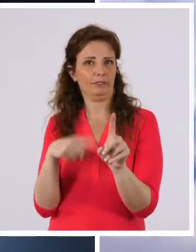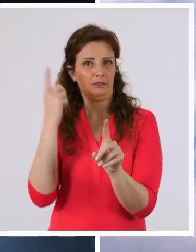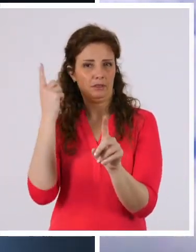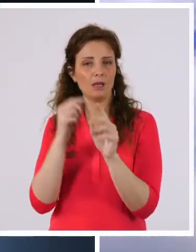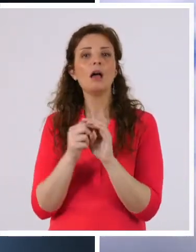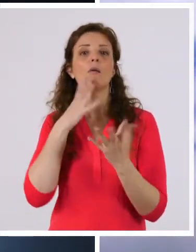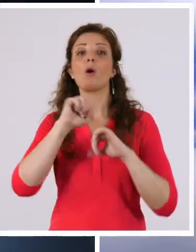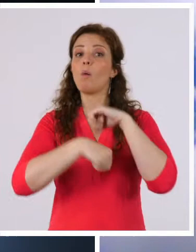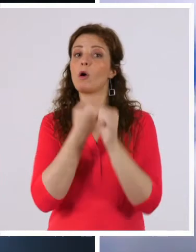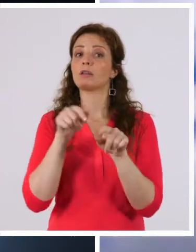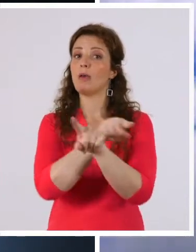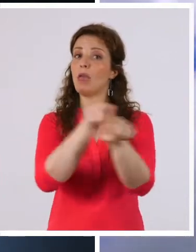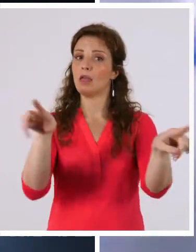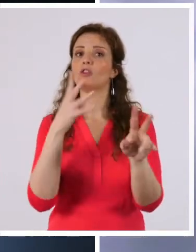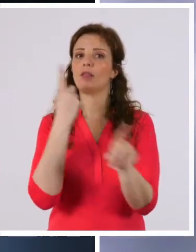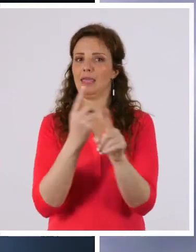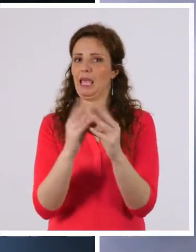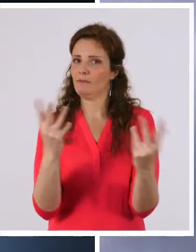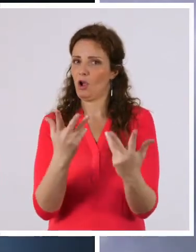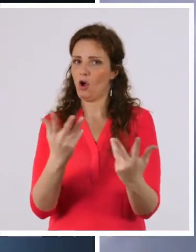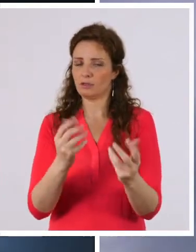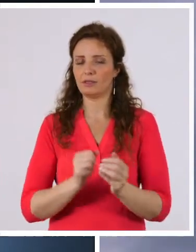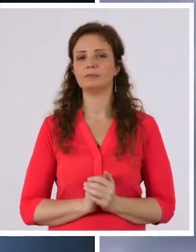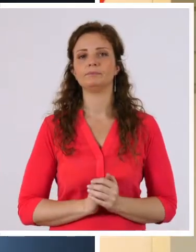If you hear this sound, you should do the following.